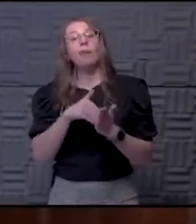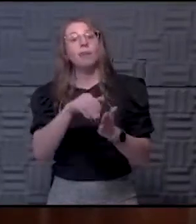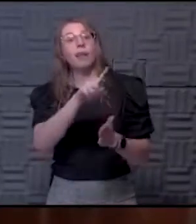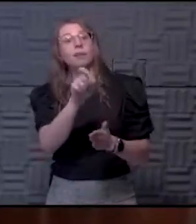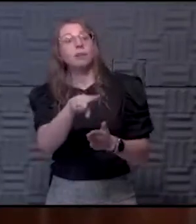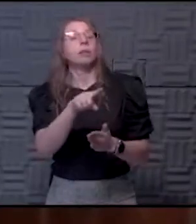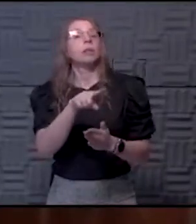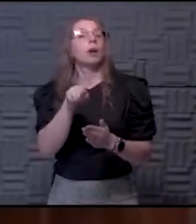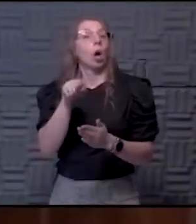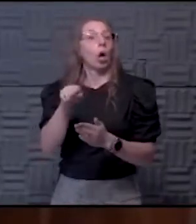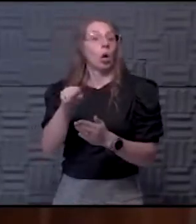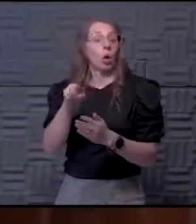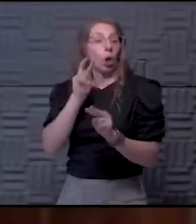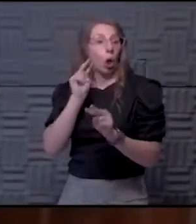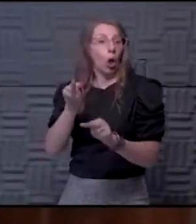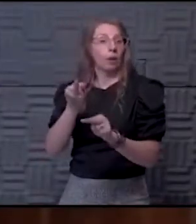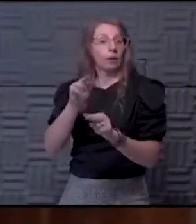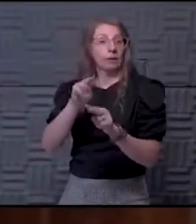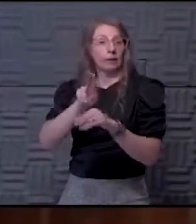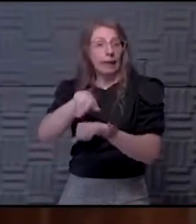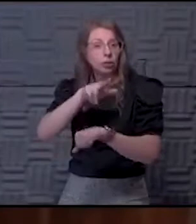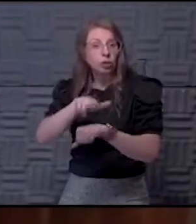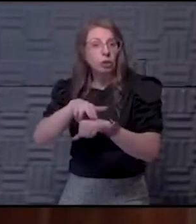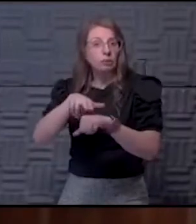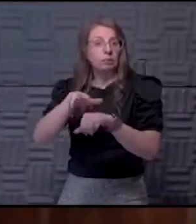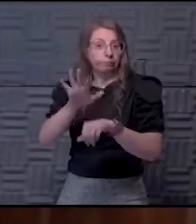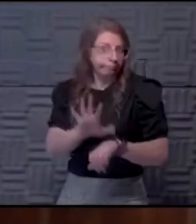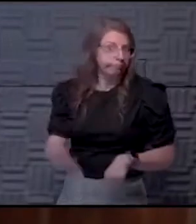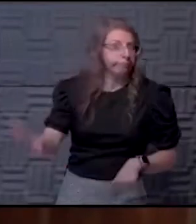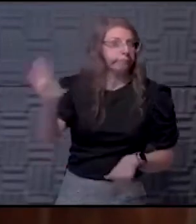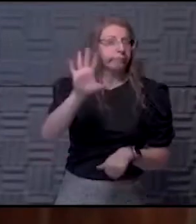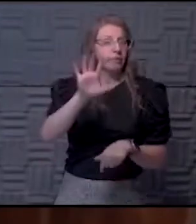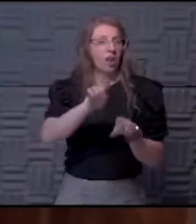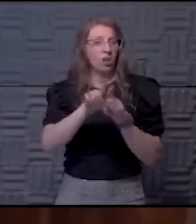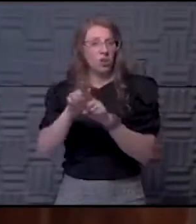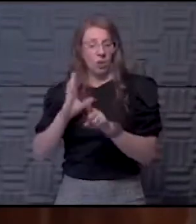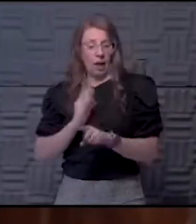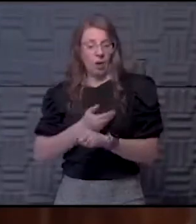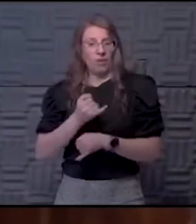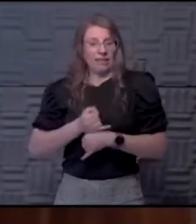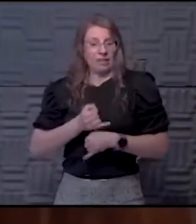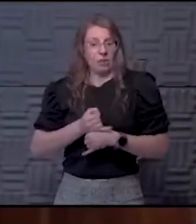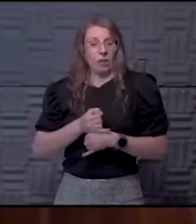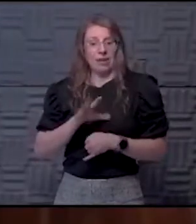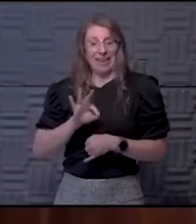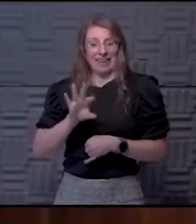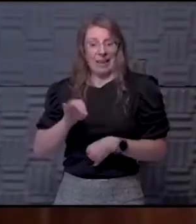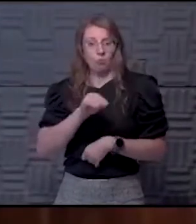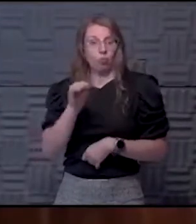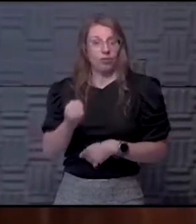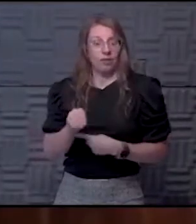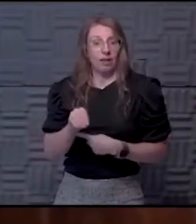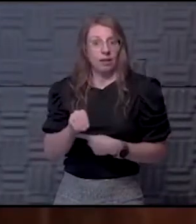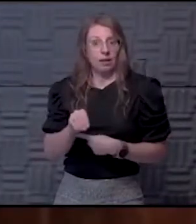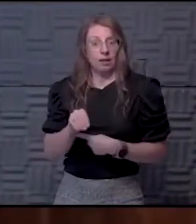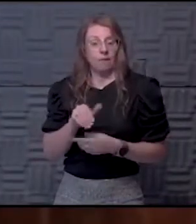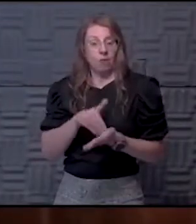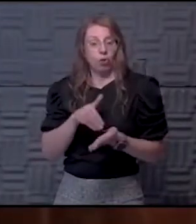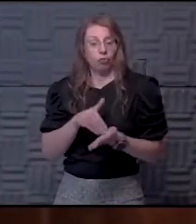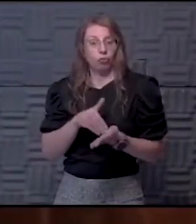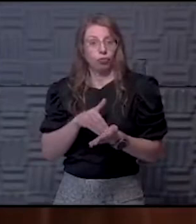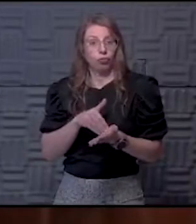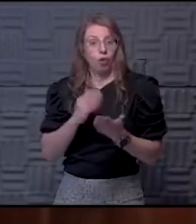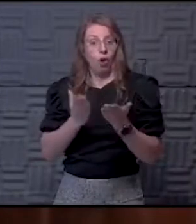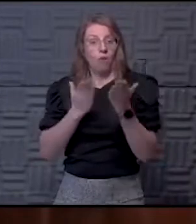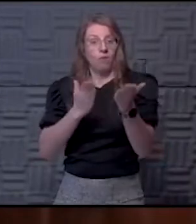look at what's happened nationwide, and certainly in our own institution. Some 99% of physicians